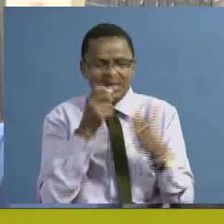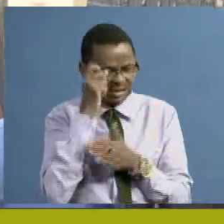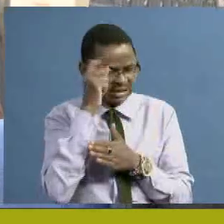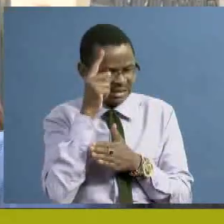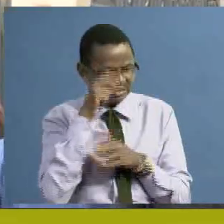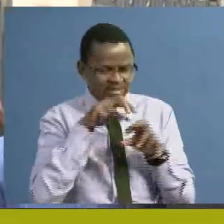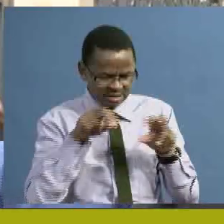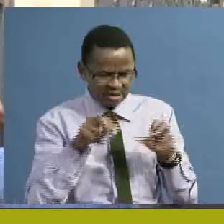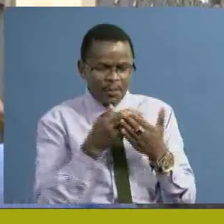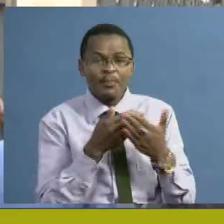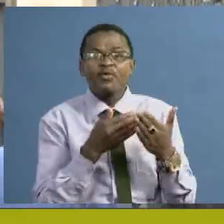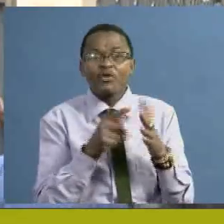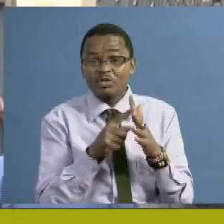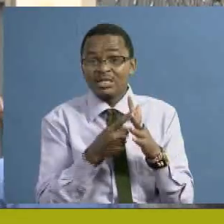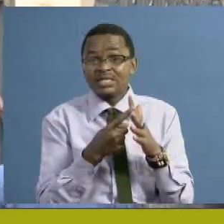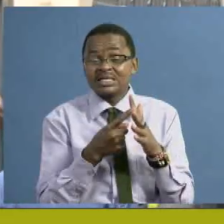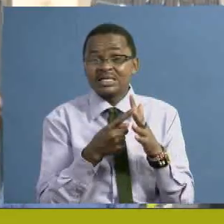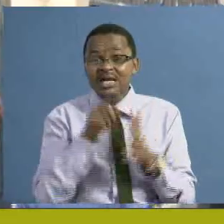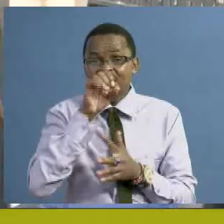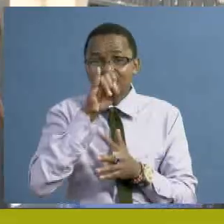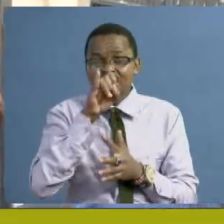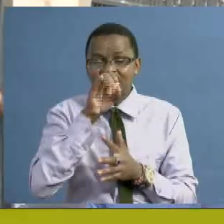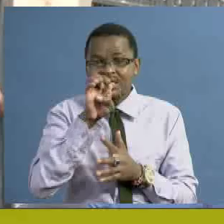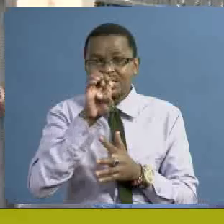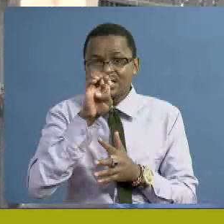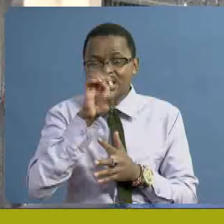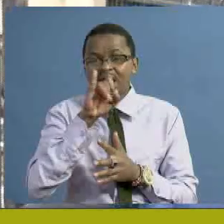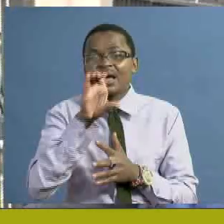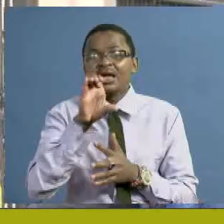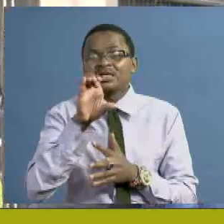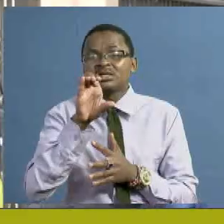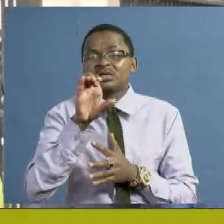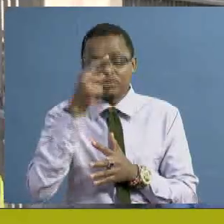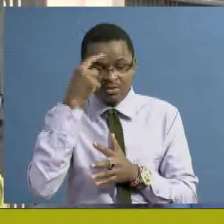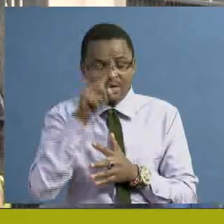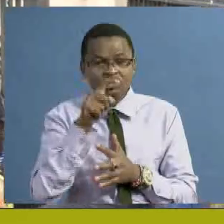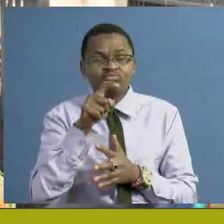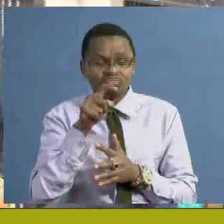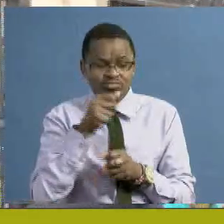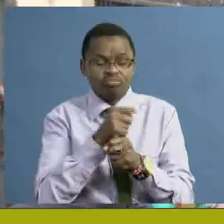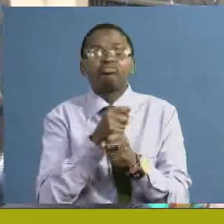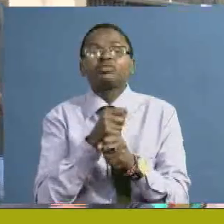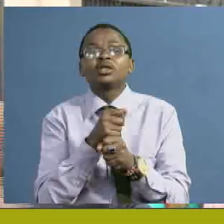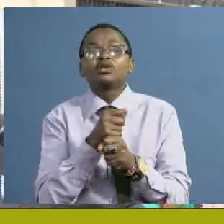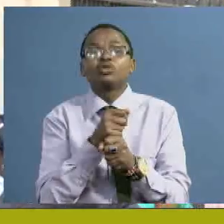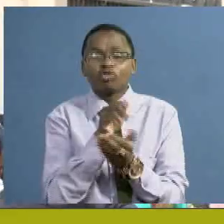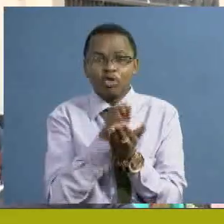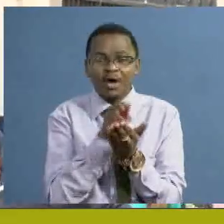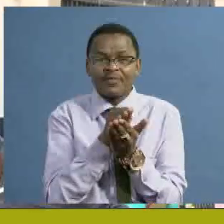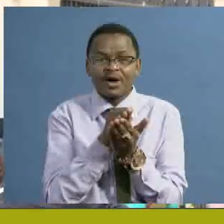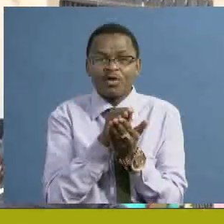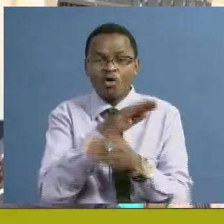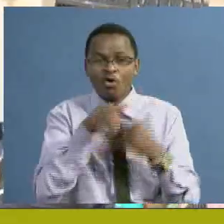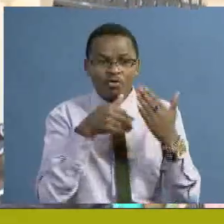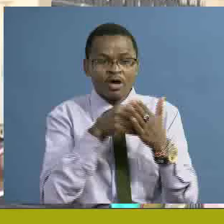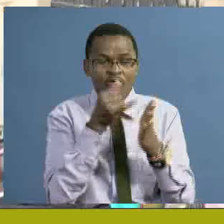comprehensive assessment before you even begin doing the EIS. You must do the strategic environmental assessment to cover the whole